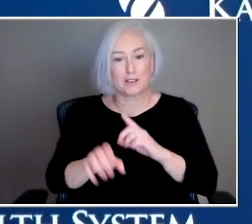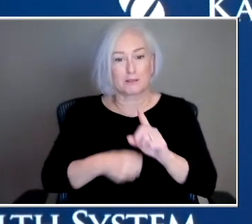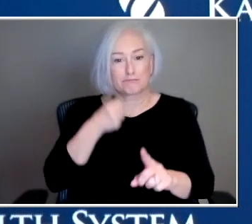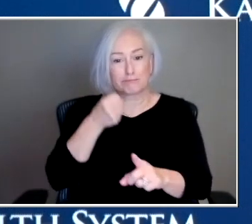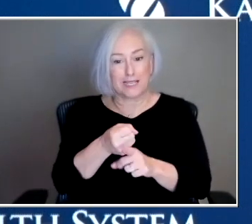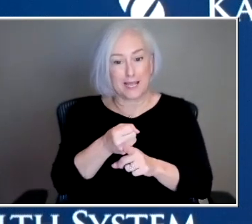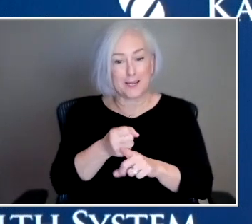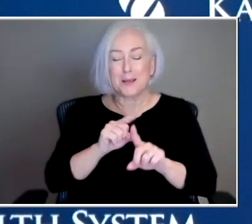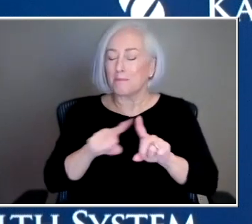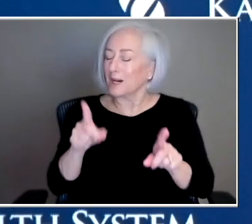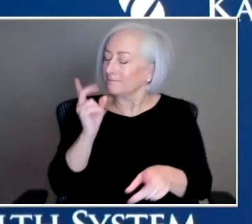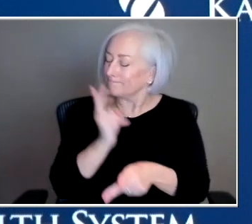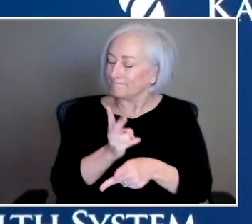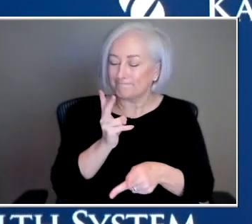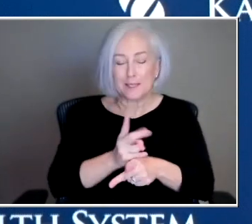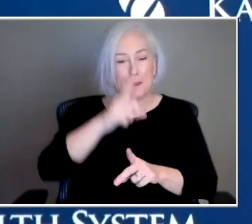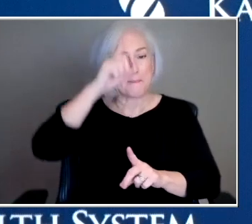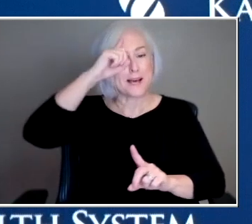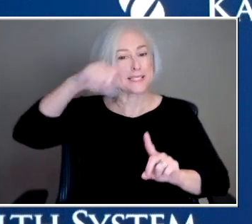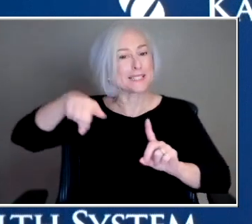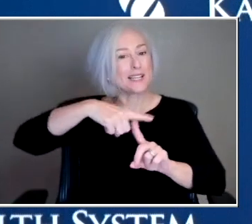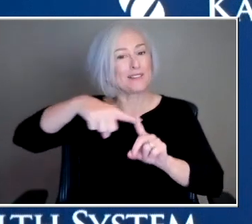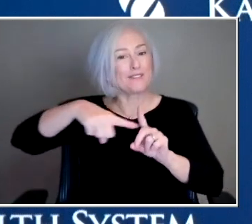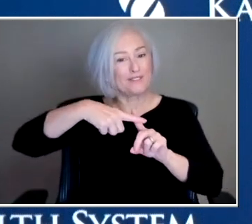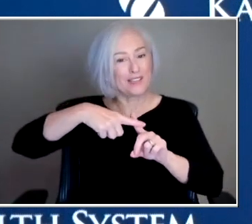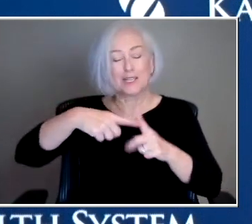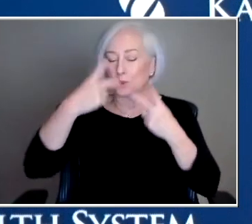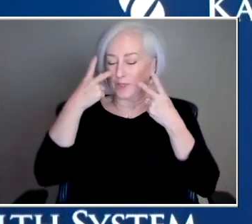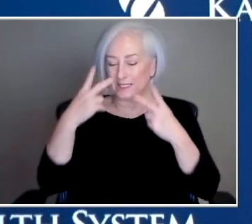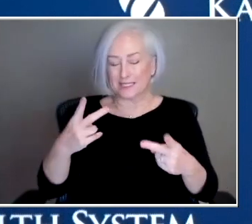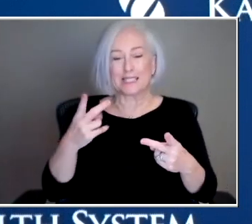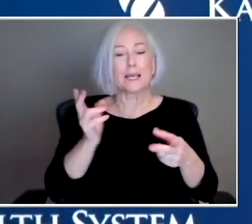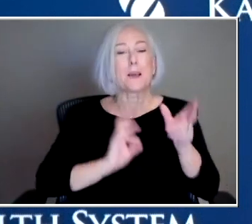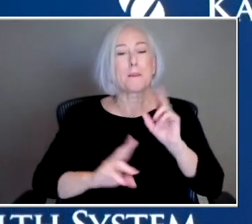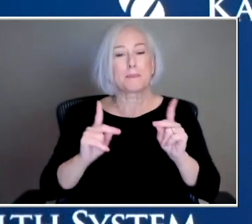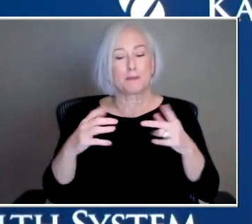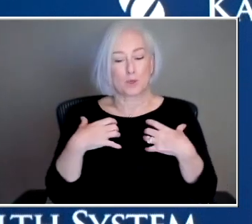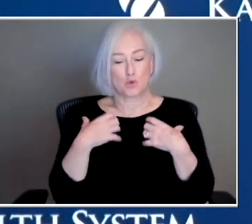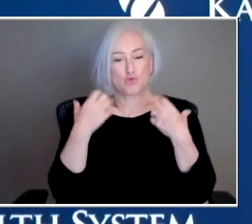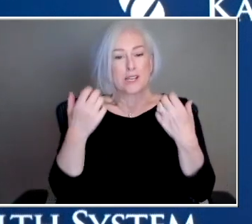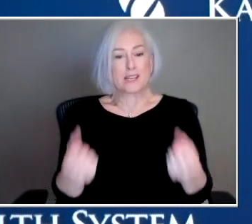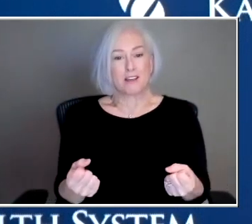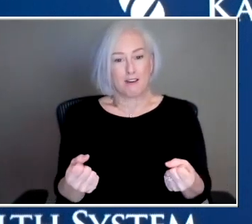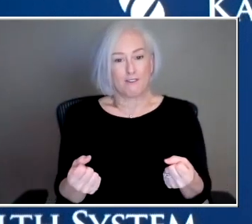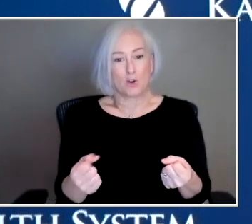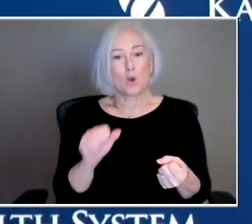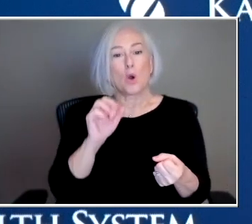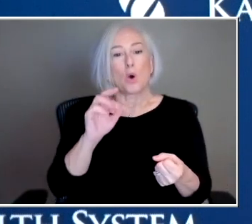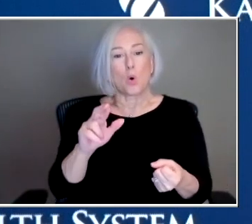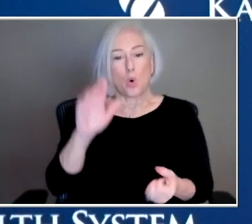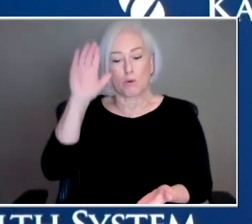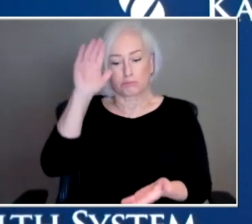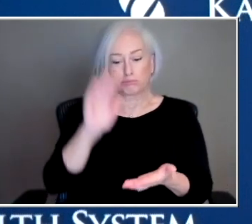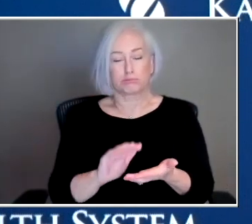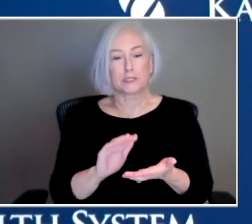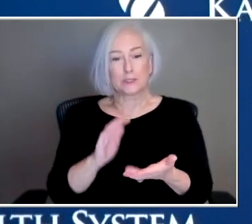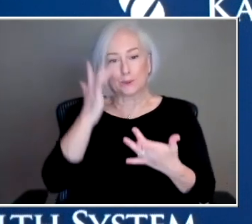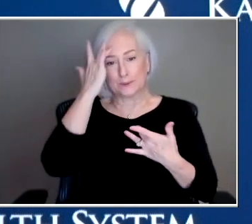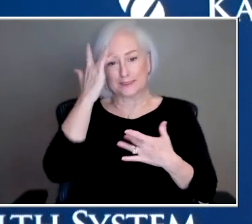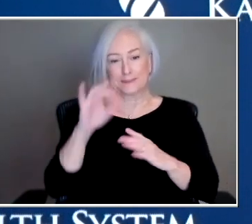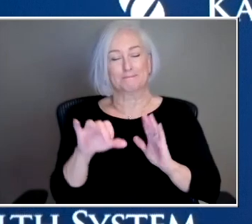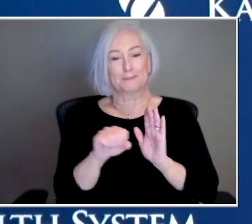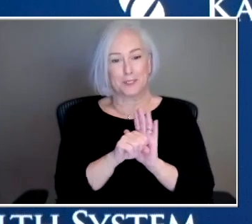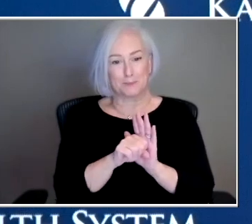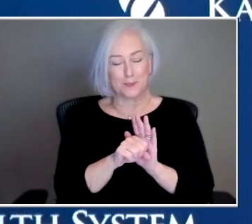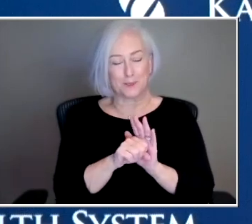time goes on, we have seen that people do recover from this or have their symptoms greatly reduced. And we will continue